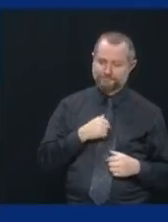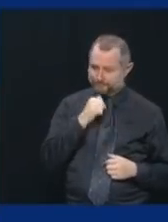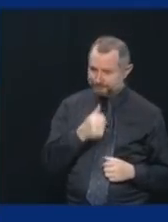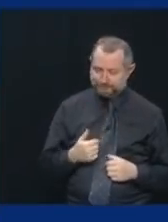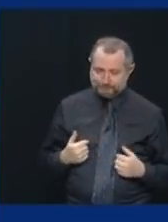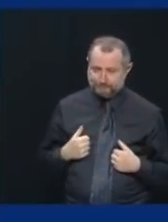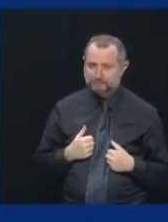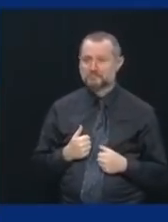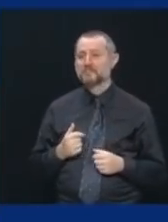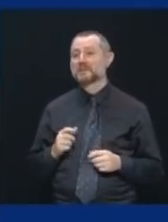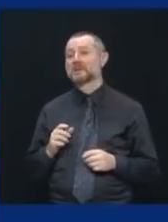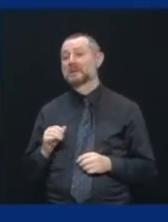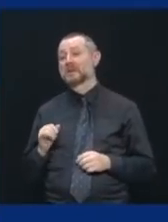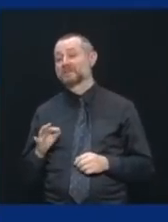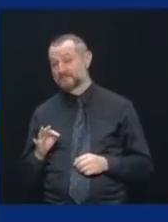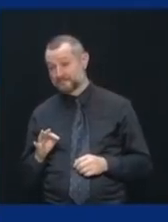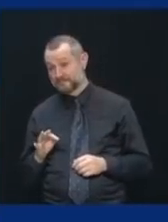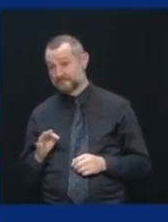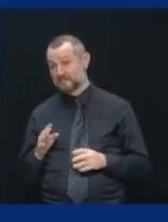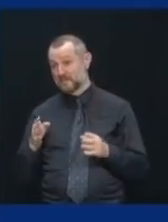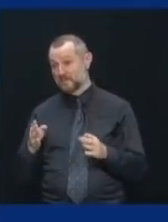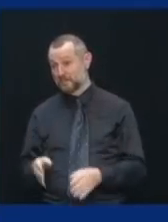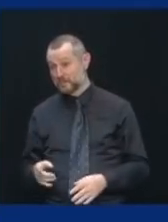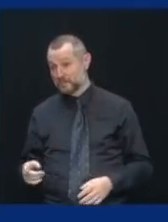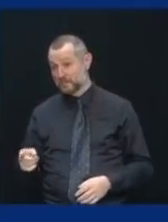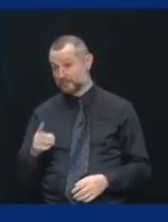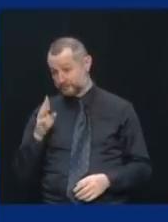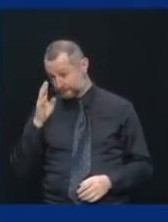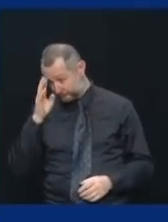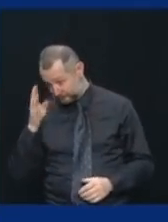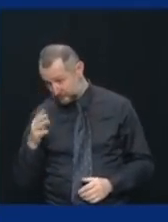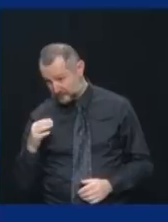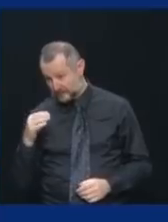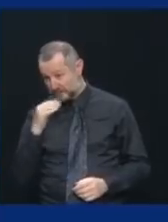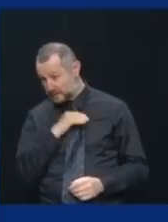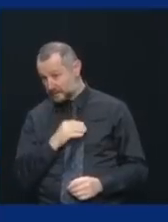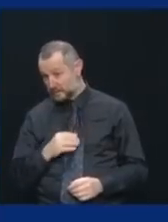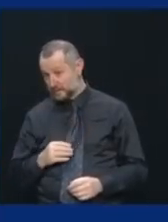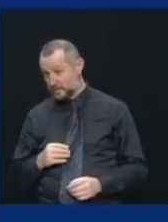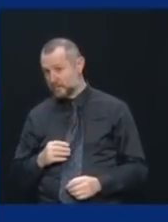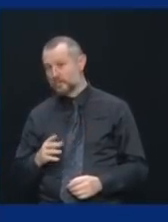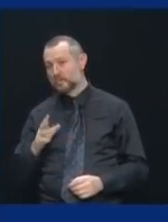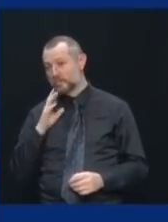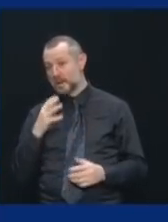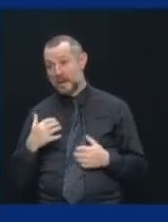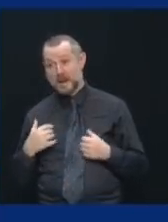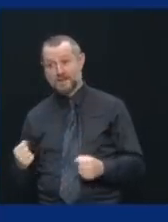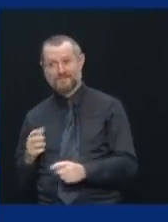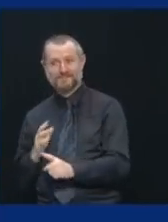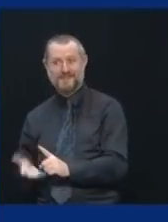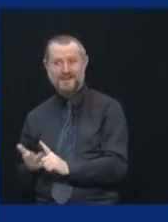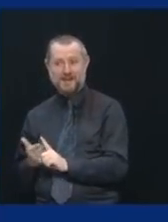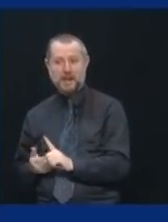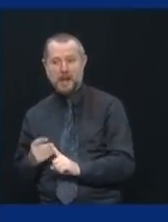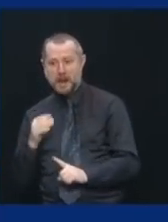If a person commits fraud and says they have a comorbidity when they don't, or lies about their